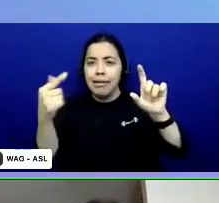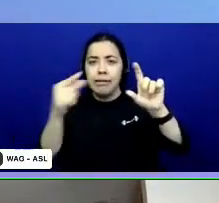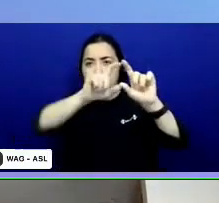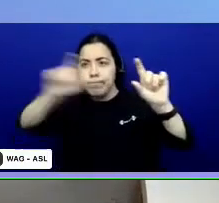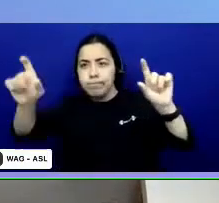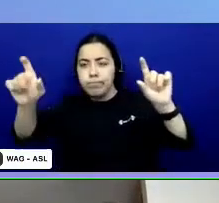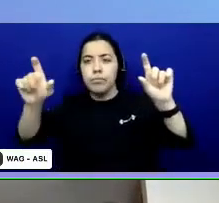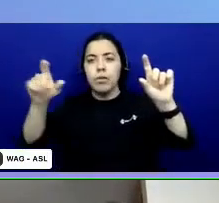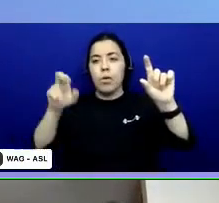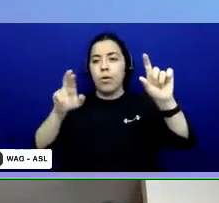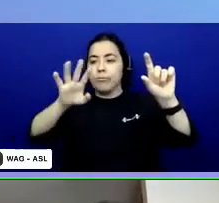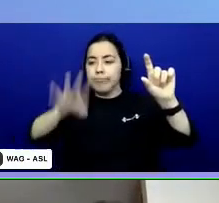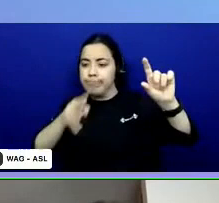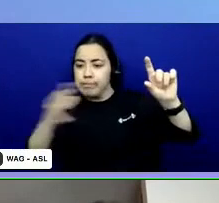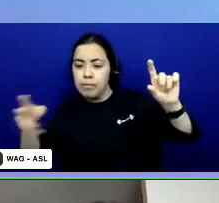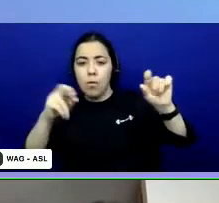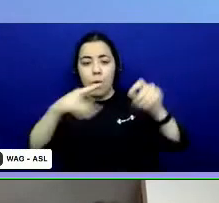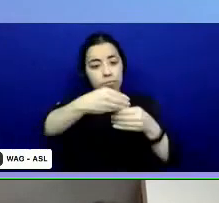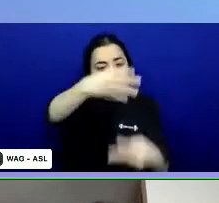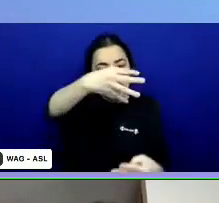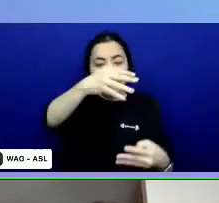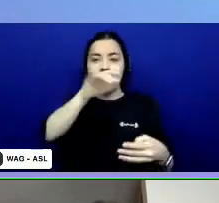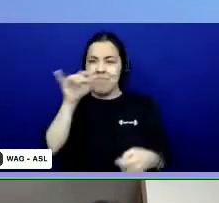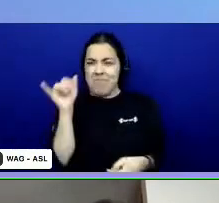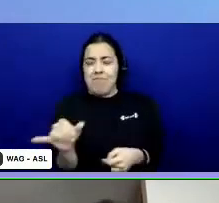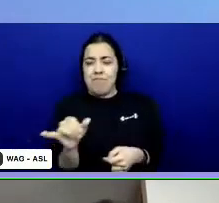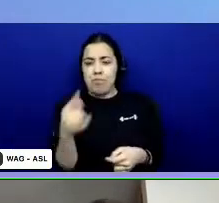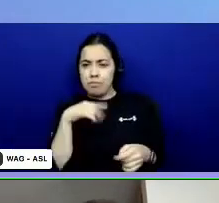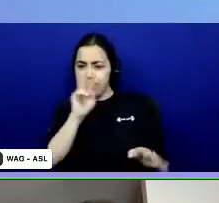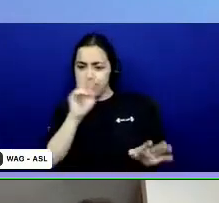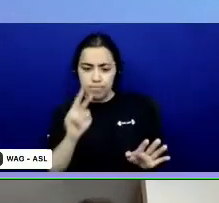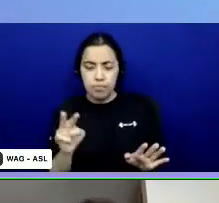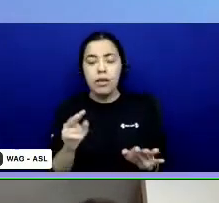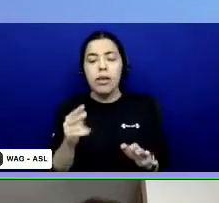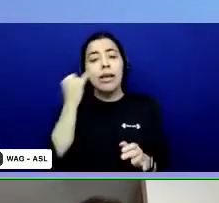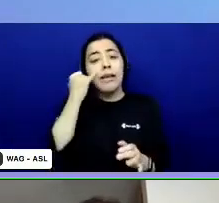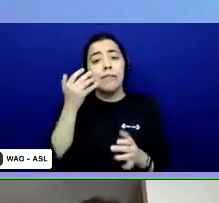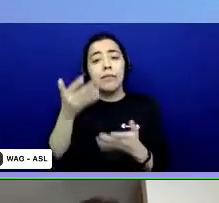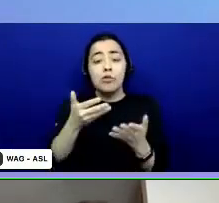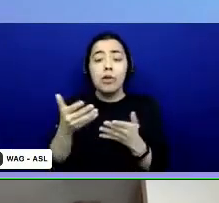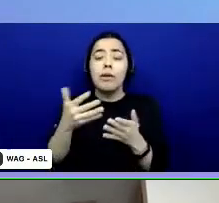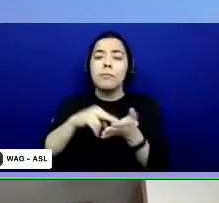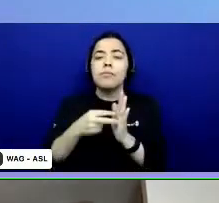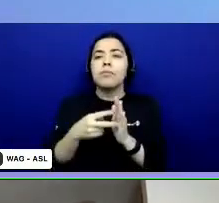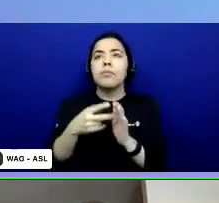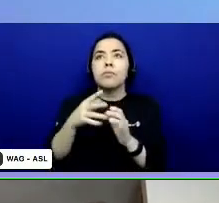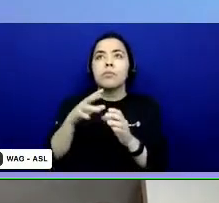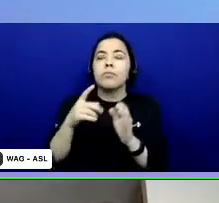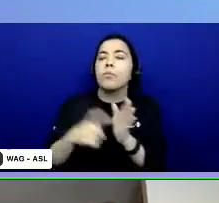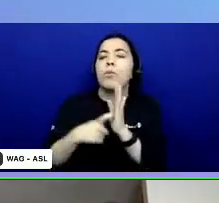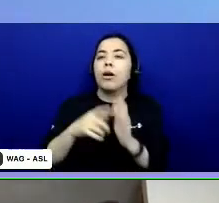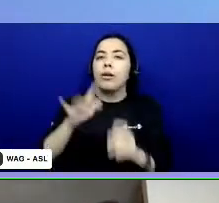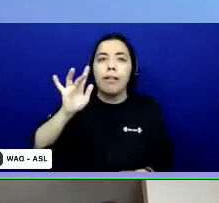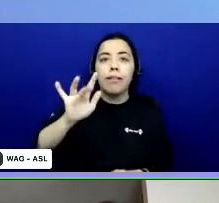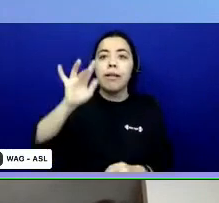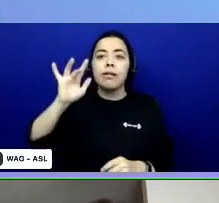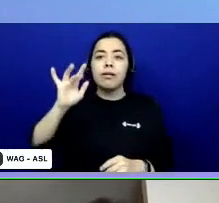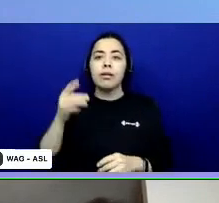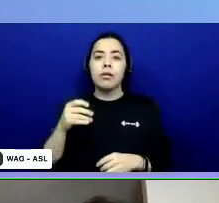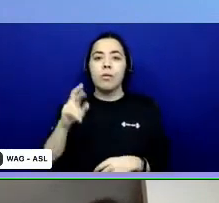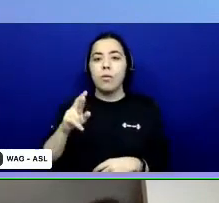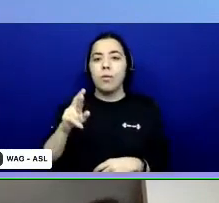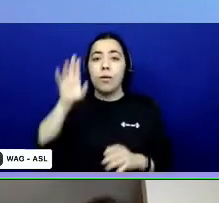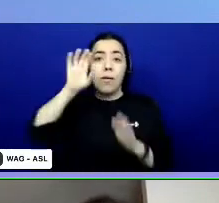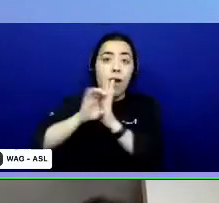table, etc. And then the interactive ones could be buttons, sometimes icons, tabs, list